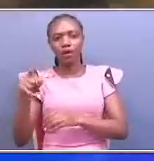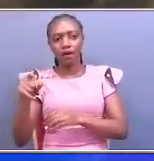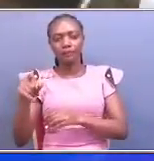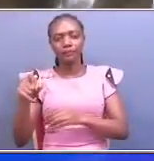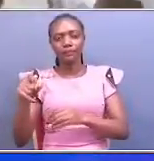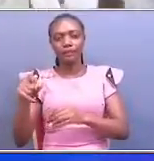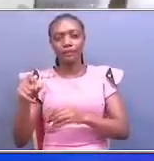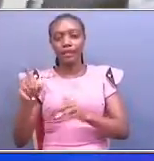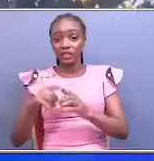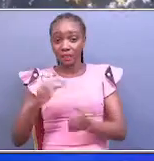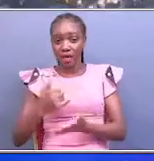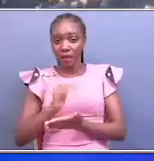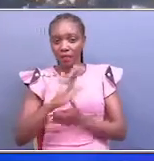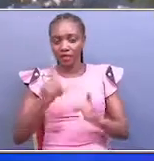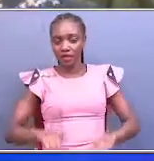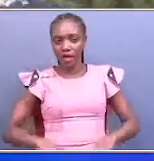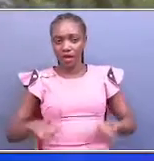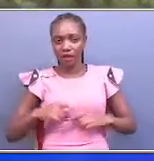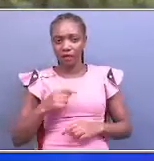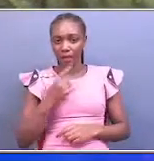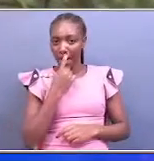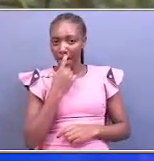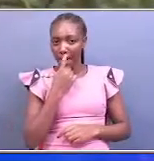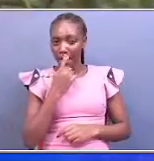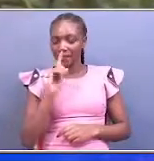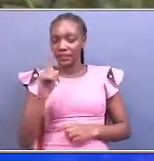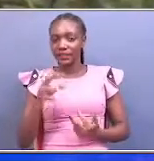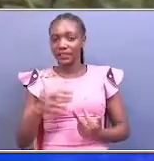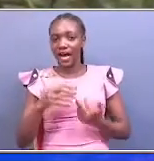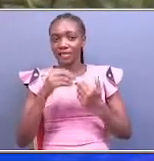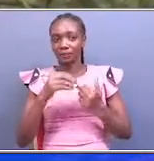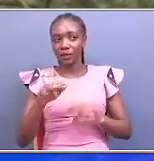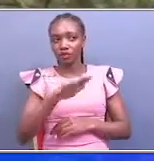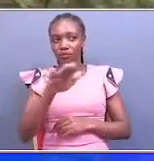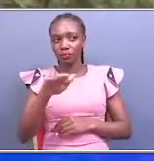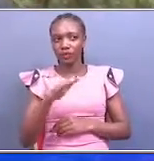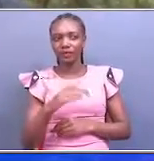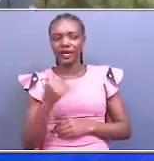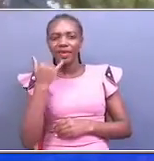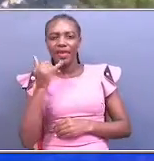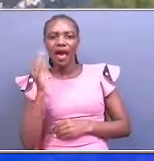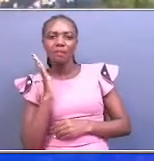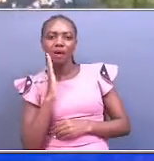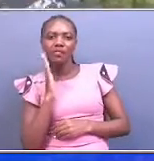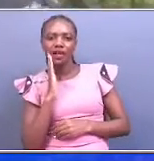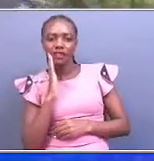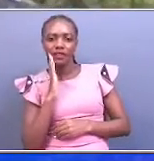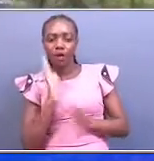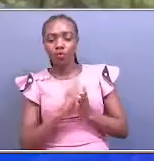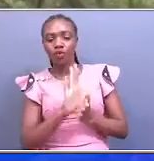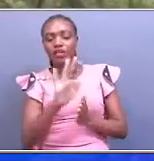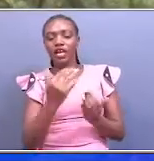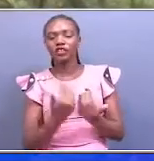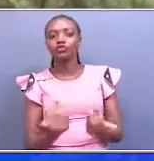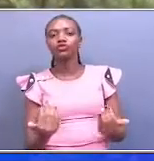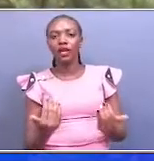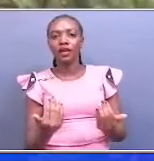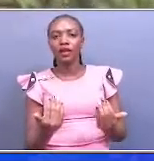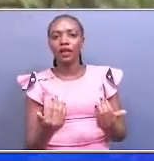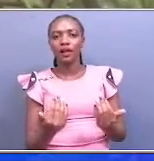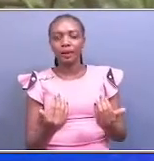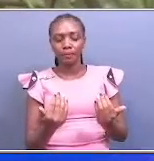touch their lives. This is one home of its kind, where young mothers are coming with their children and they are